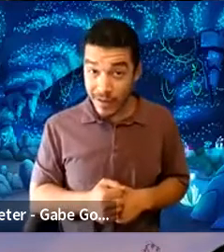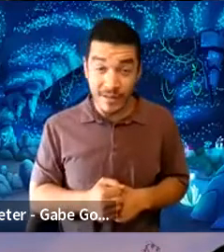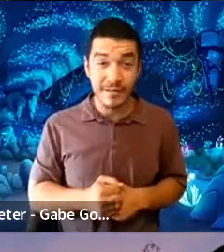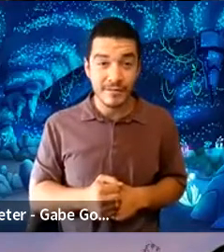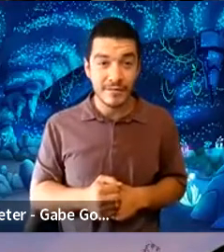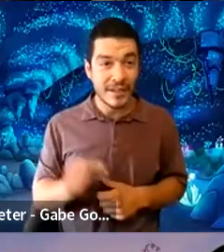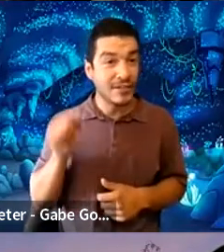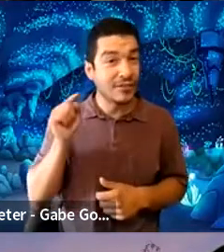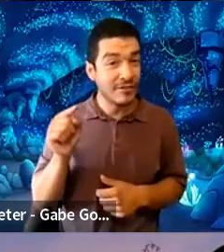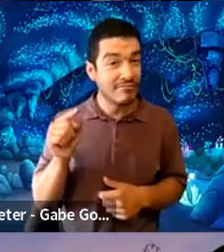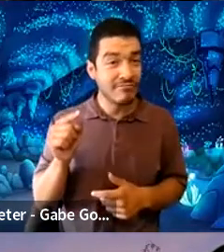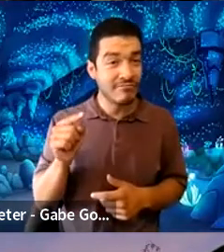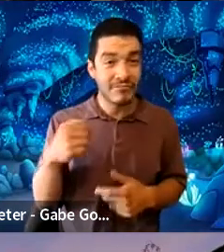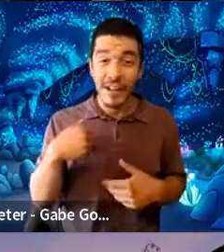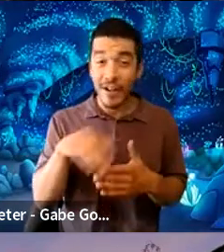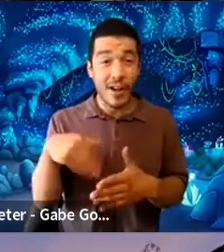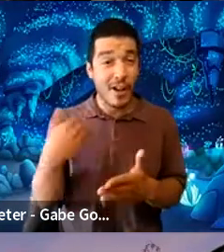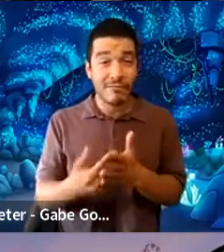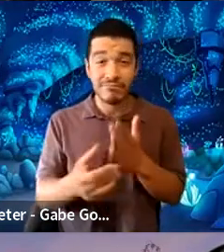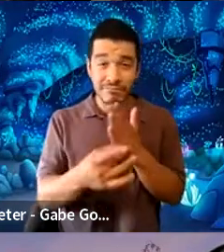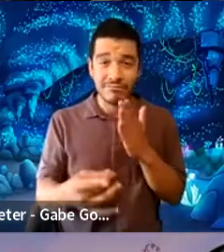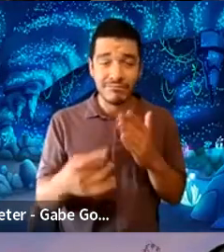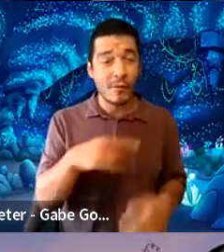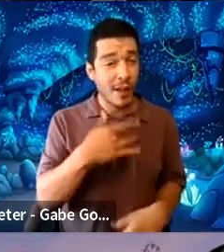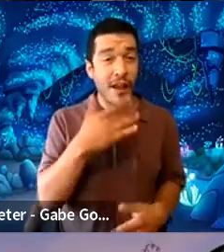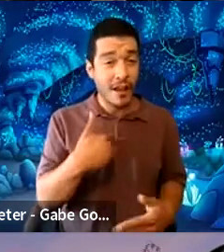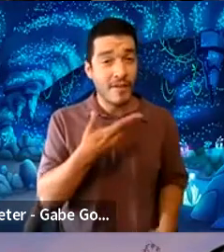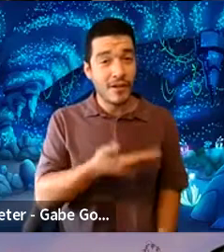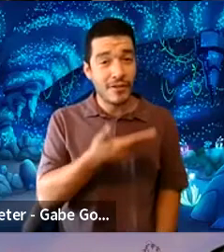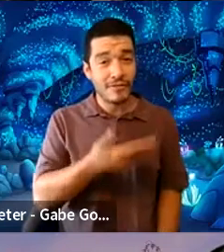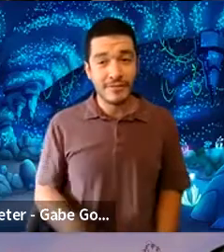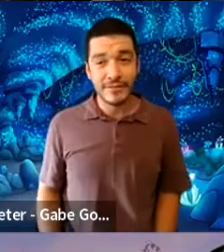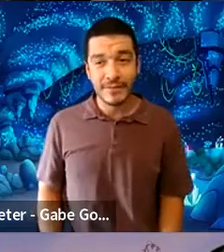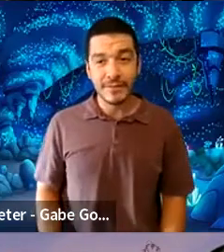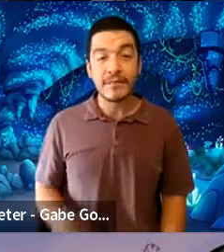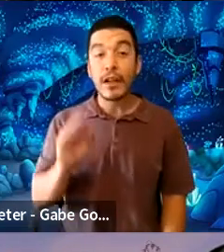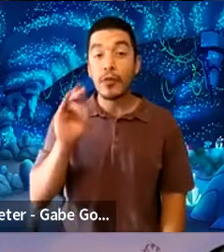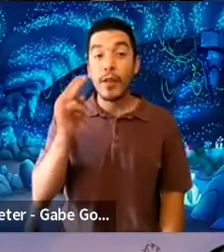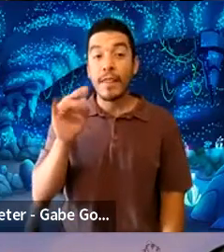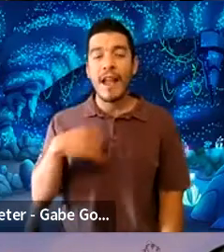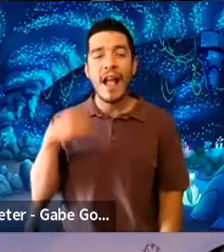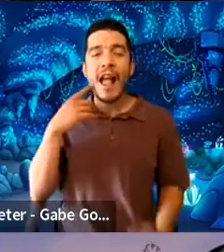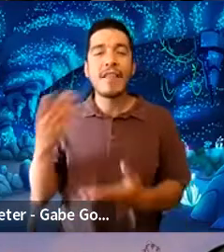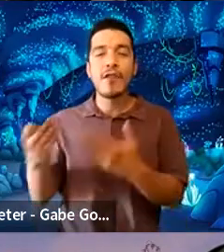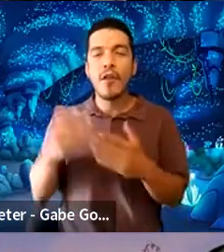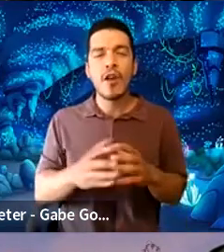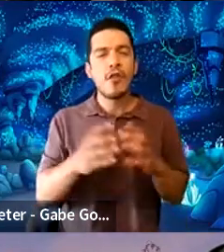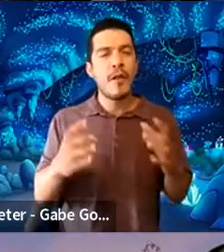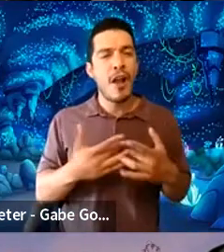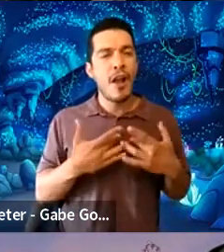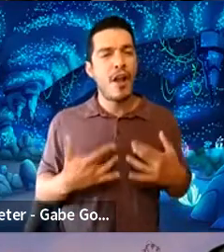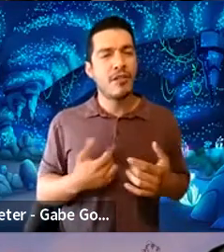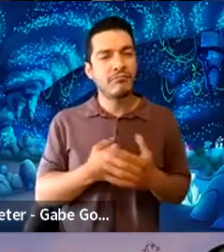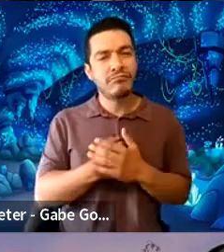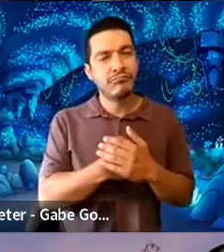mean, she's got it all. We are so lucky to have her. And Ruthie, I just think you brought so much heart to it. Like,